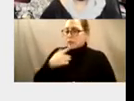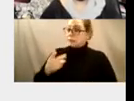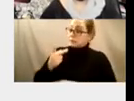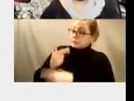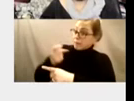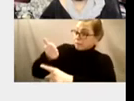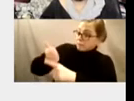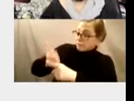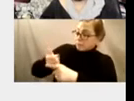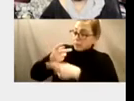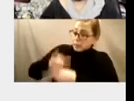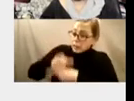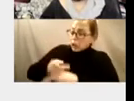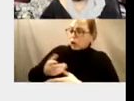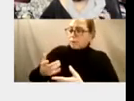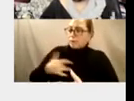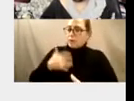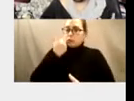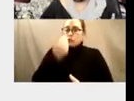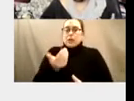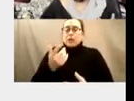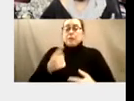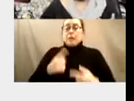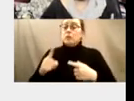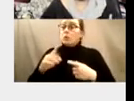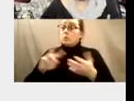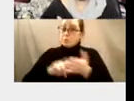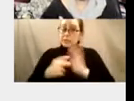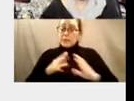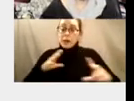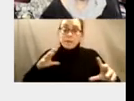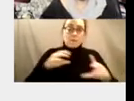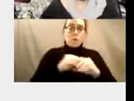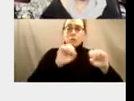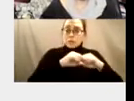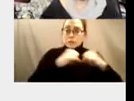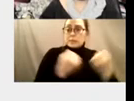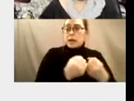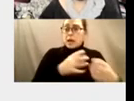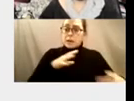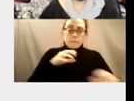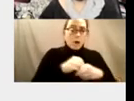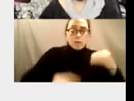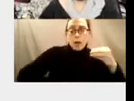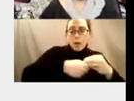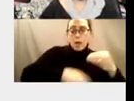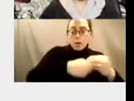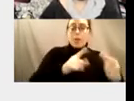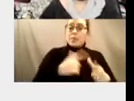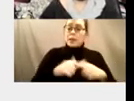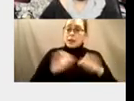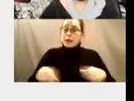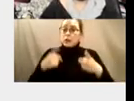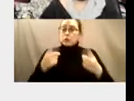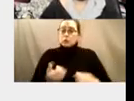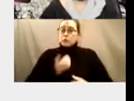for our needs after we have adequately contributed to society? Do we only get to ask for help once we've earned it and promise to